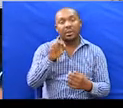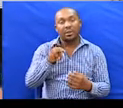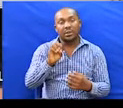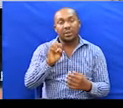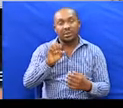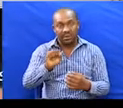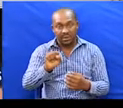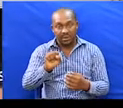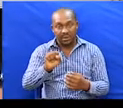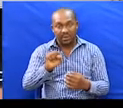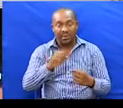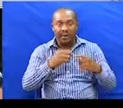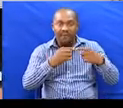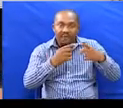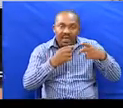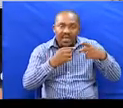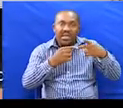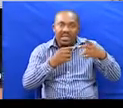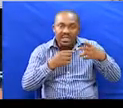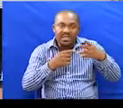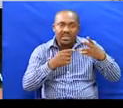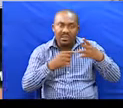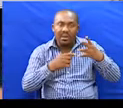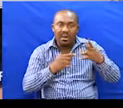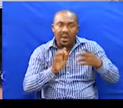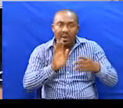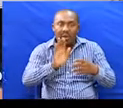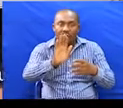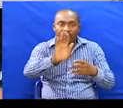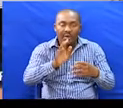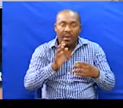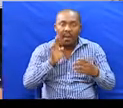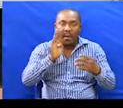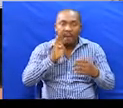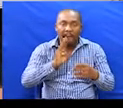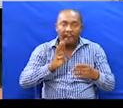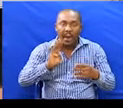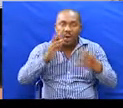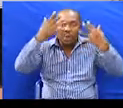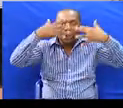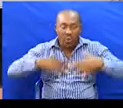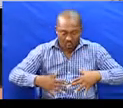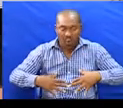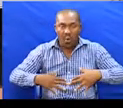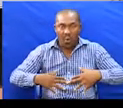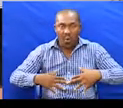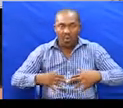for each and everything of your biological character.